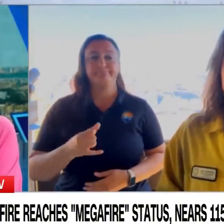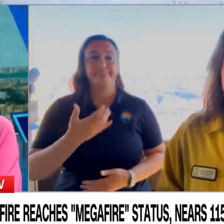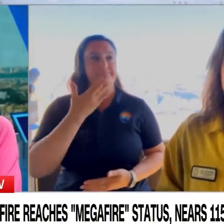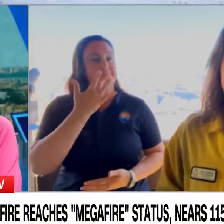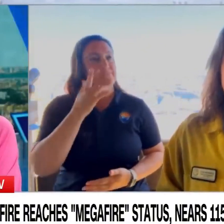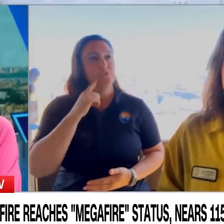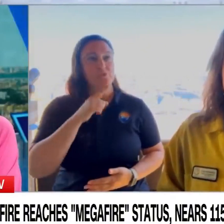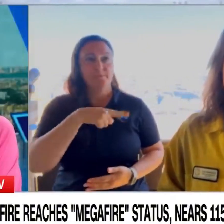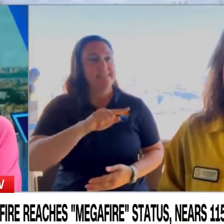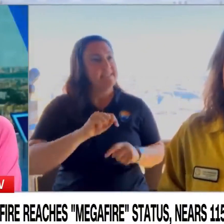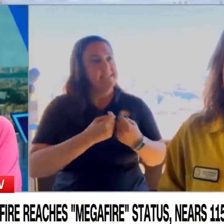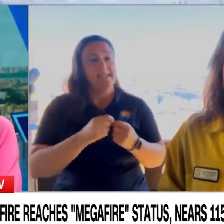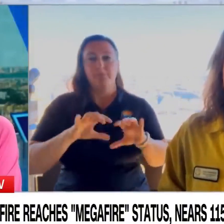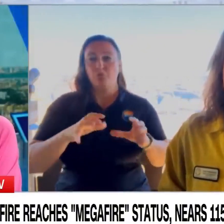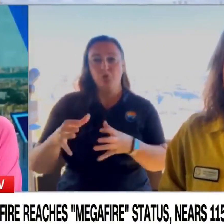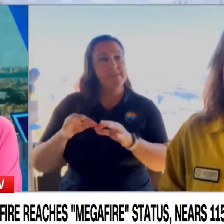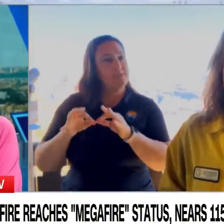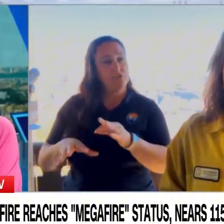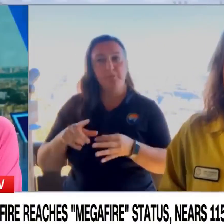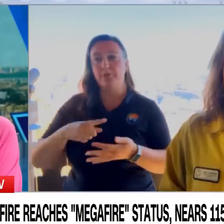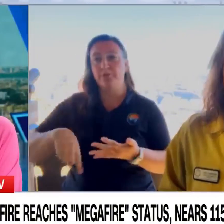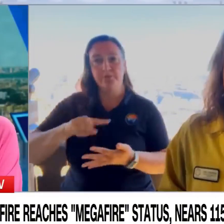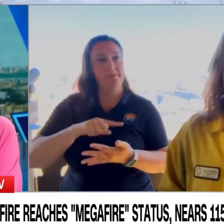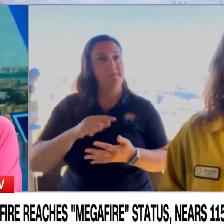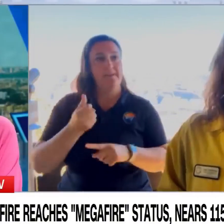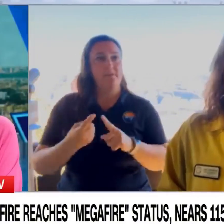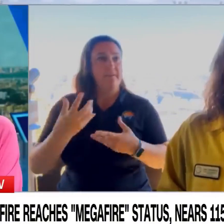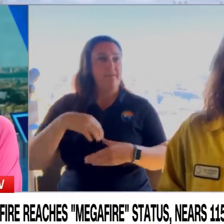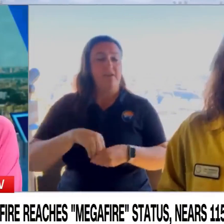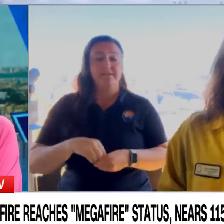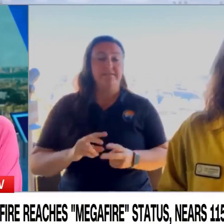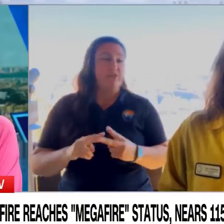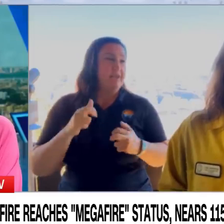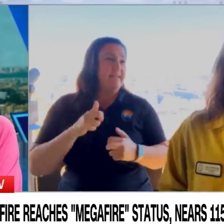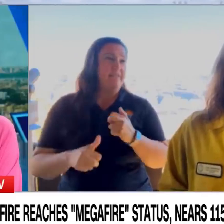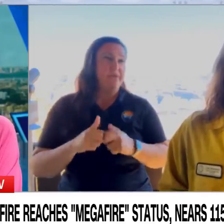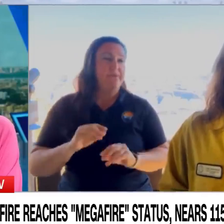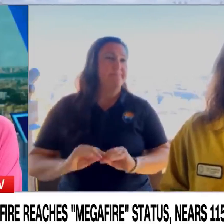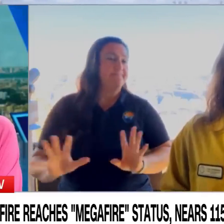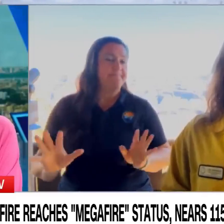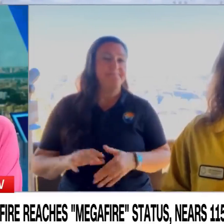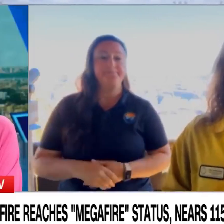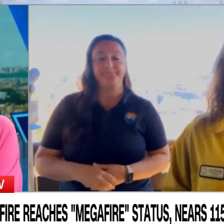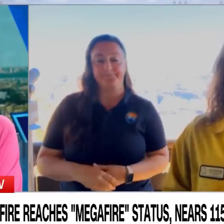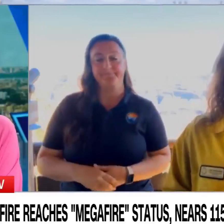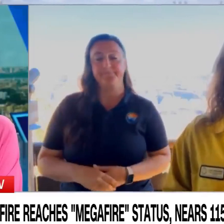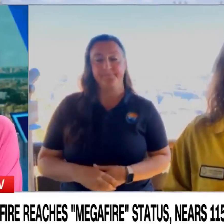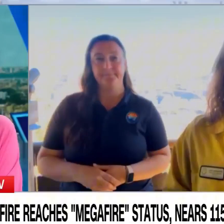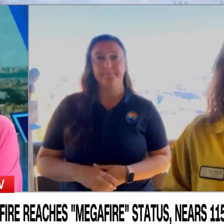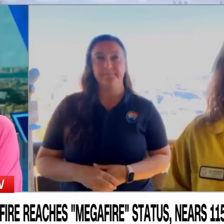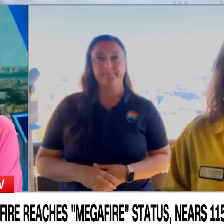out there on the ground. I mean, this is very difficult. And we wish you the best